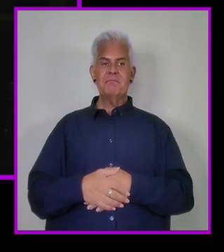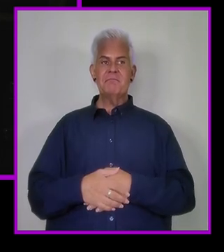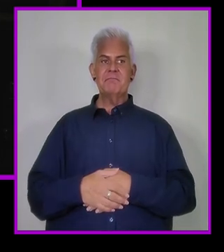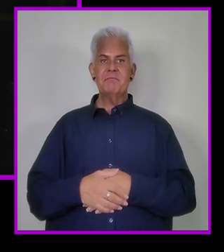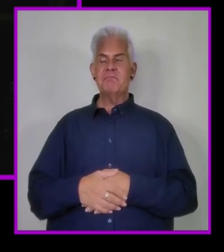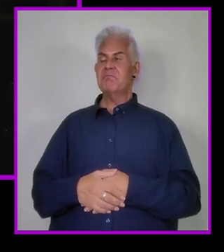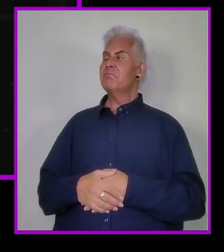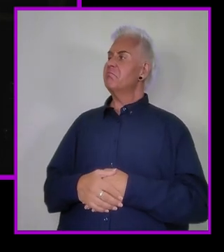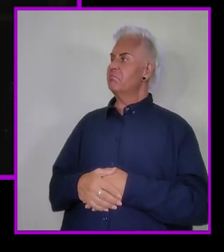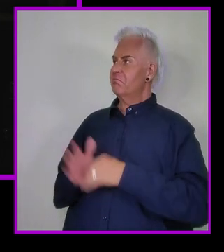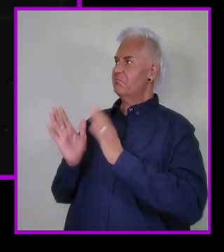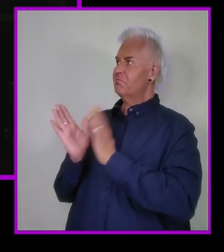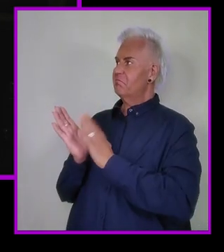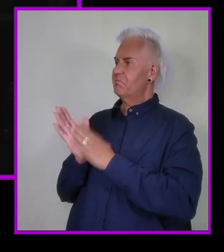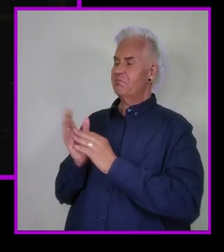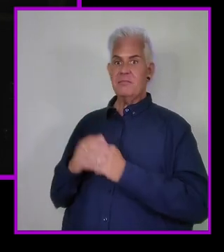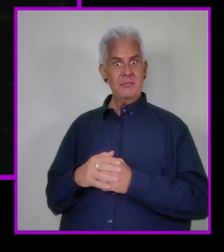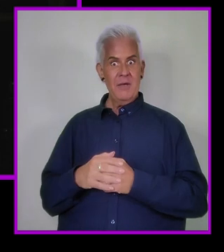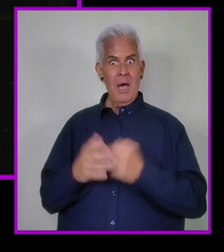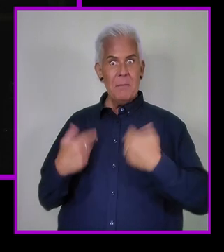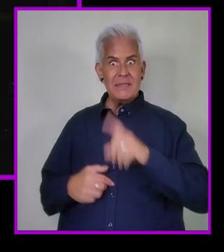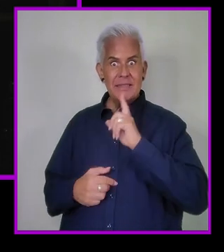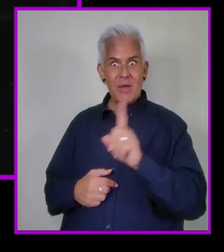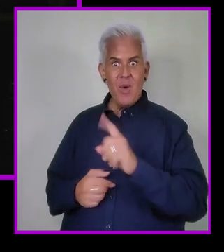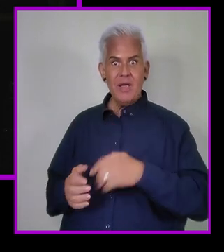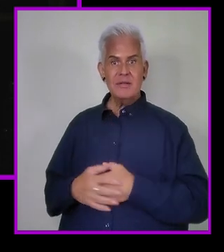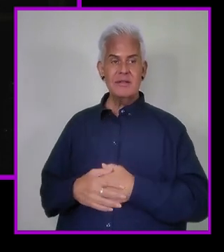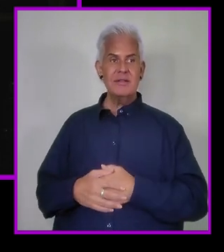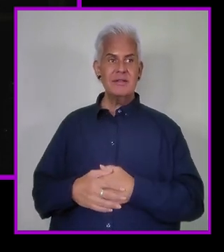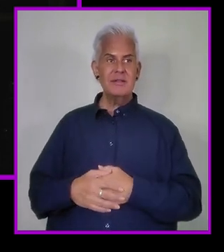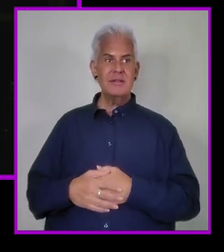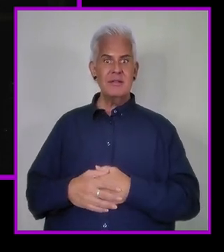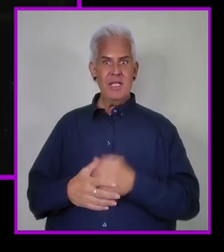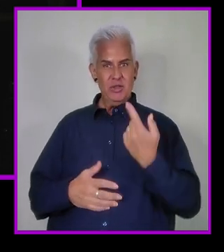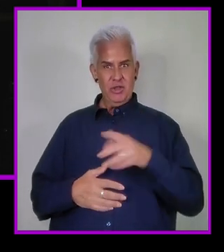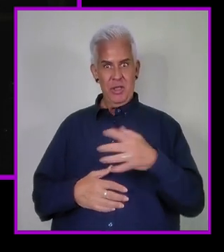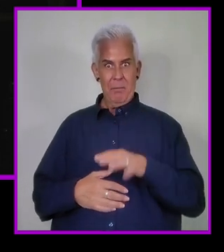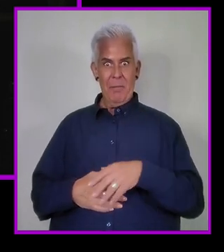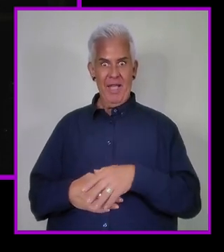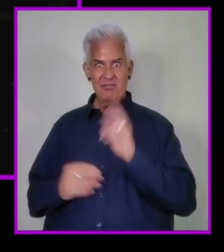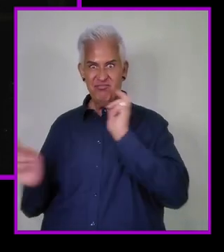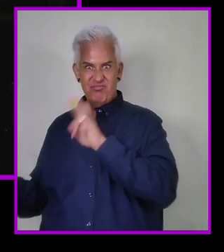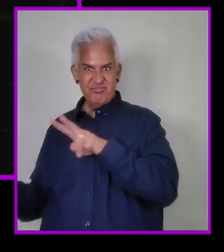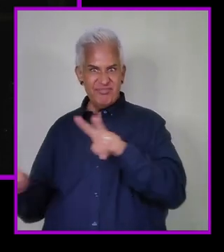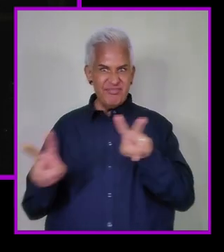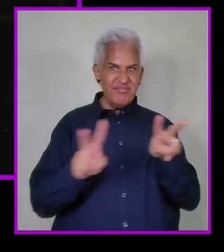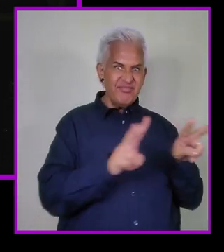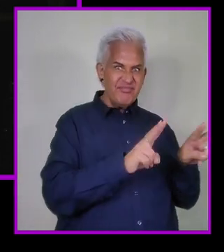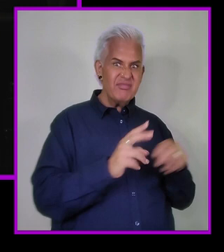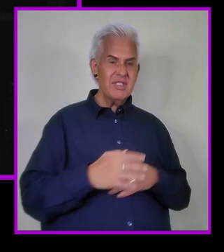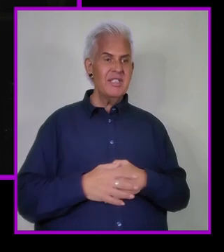I applauded. She also did say she absolutely flew at the people standing there waiting for the